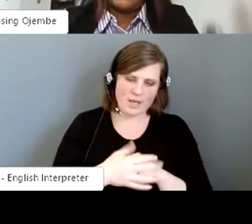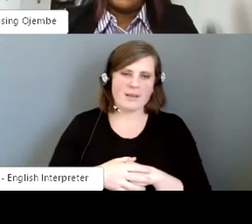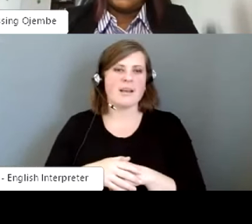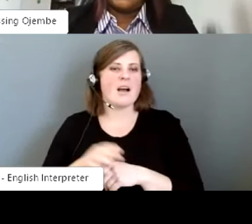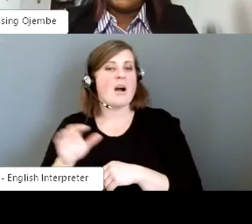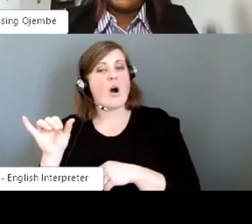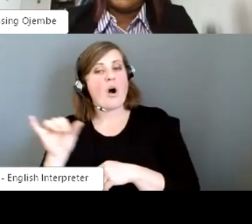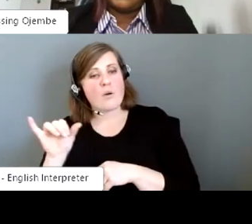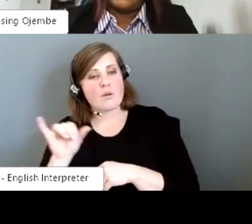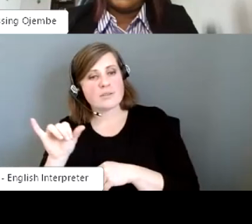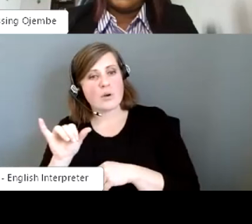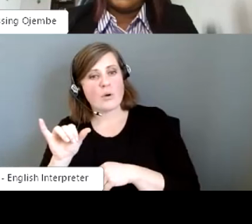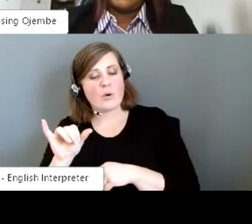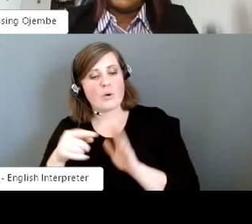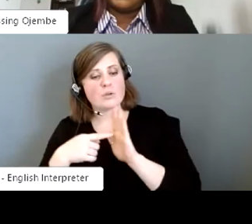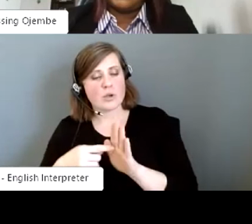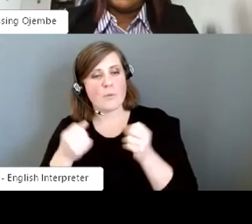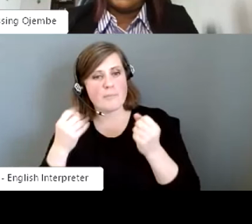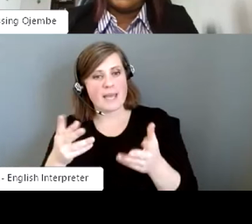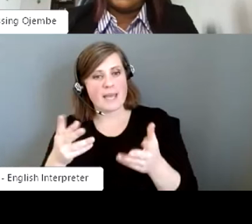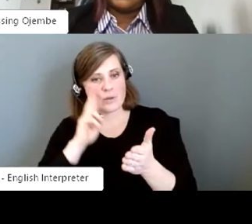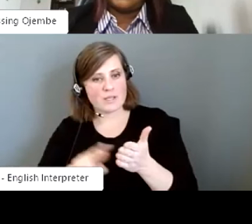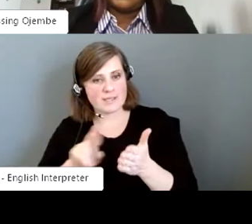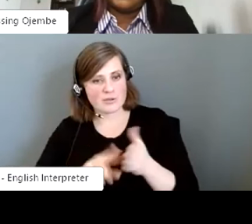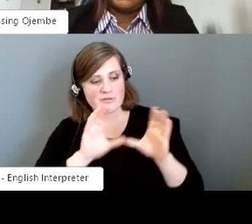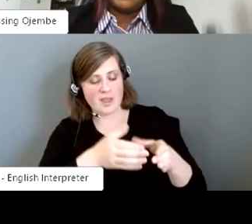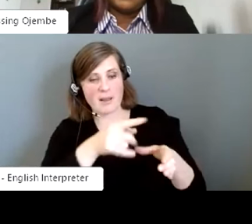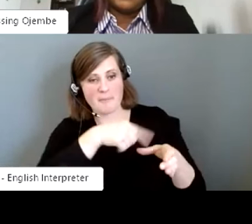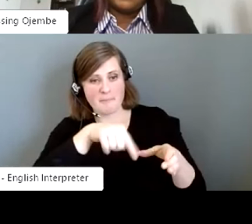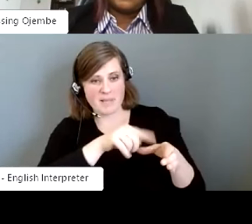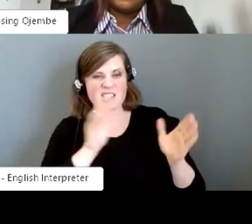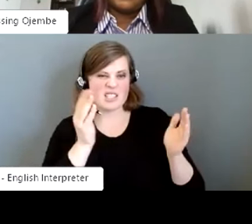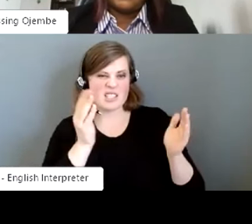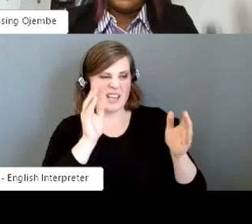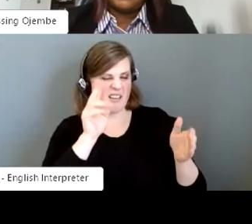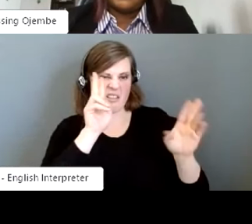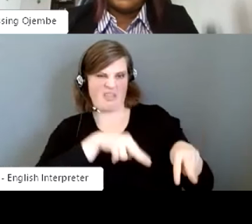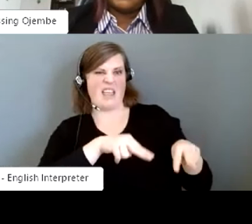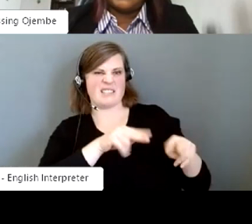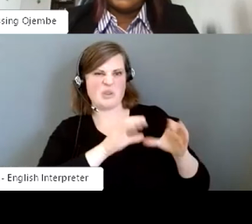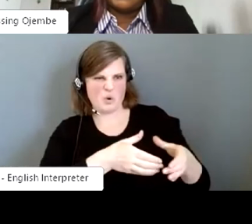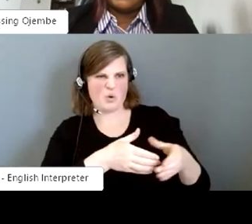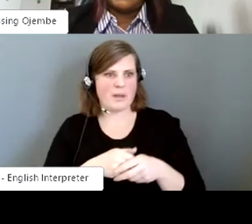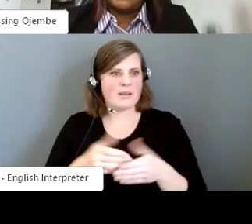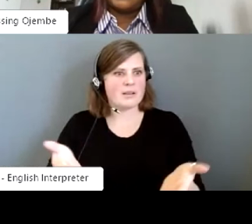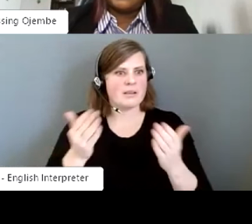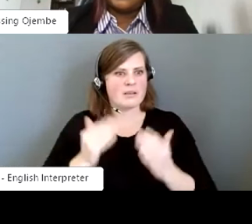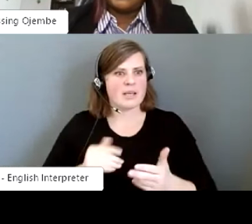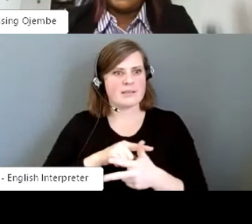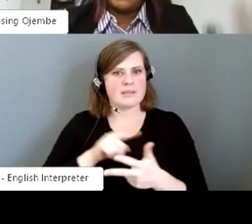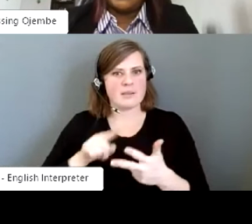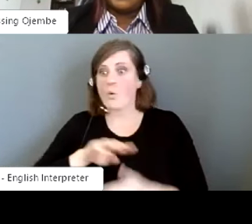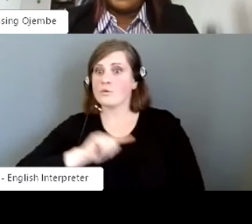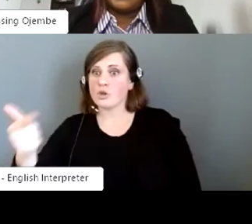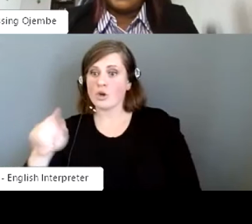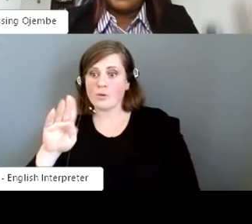as well as contributing to the social marginalization. Let me speak to the last one before I hand it back over to Blessing,